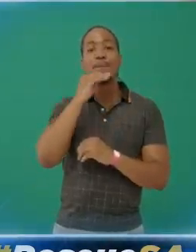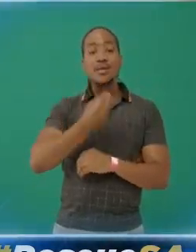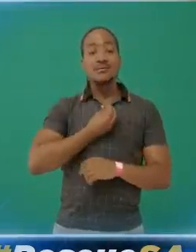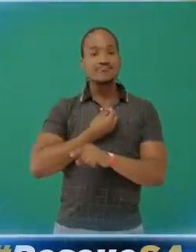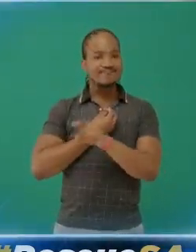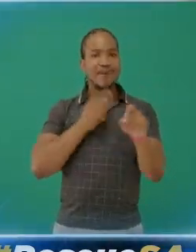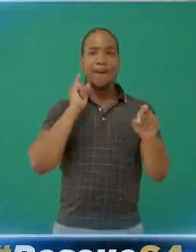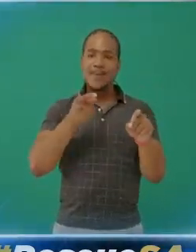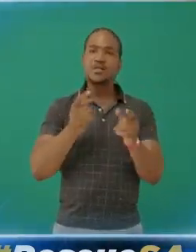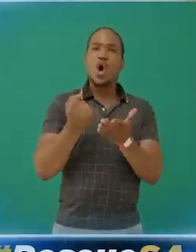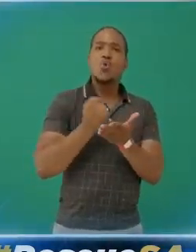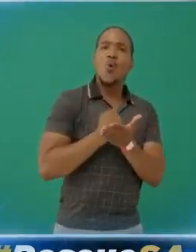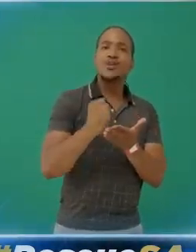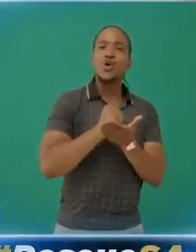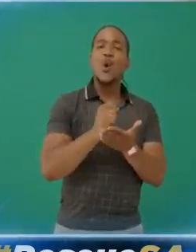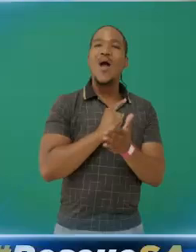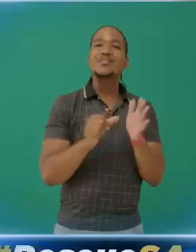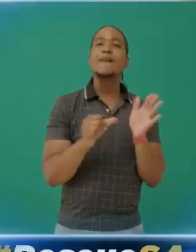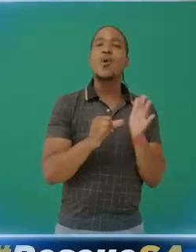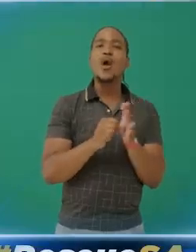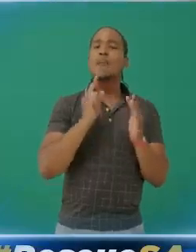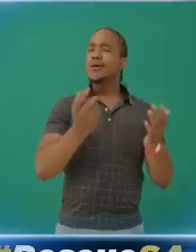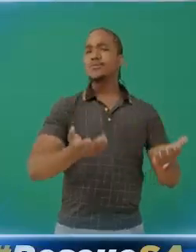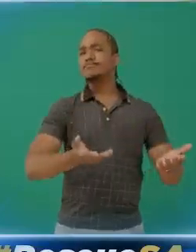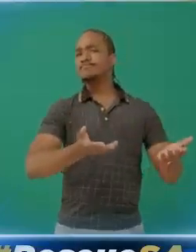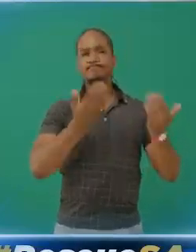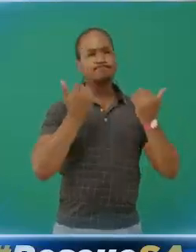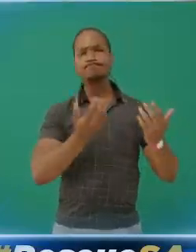vote, I think that is very, very, very important. So they must come out in their numbers.